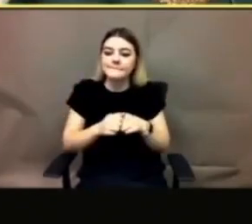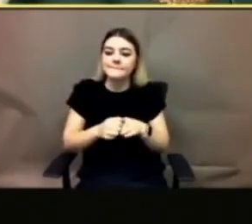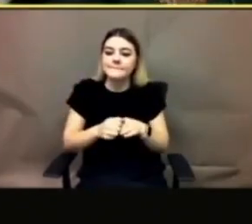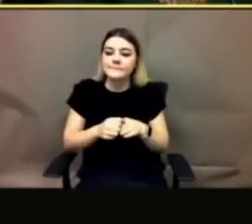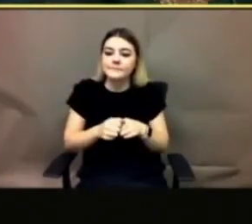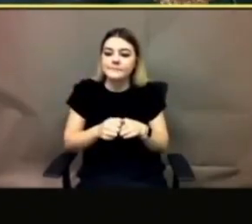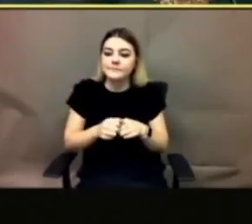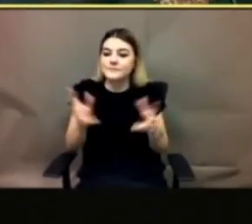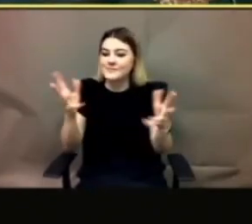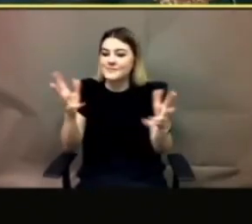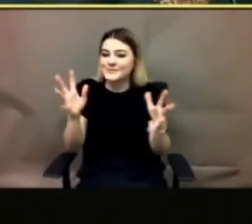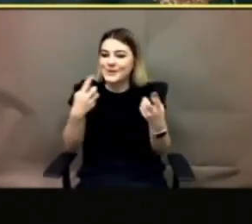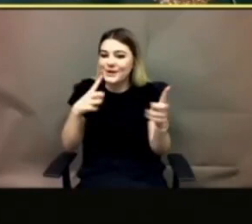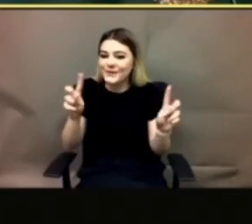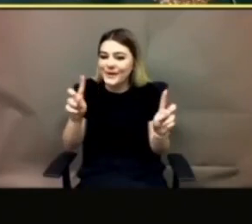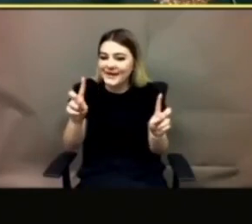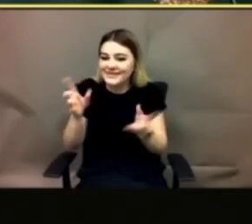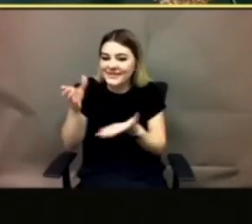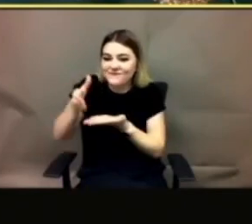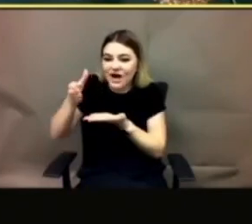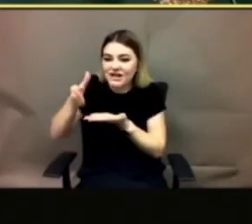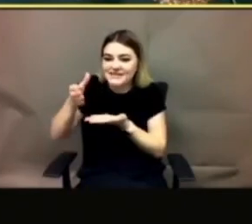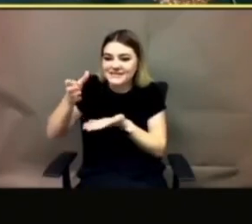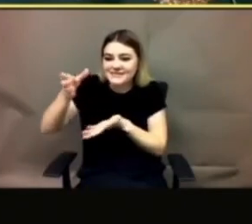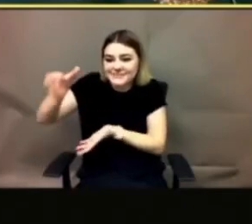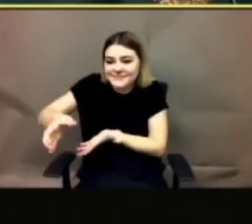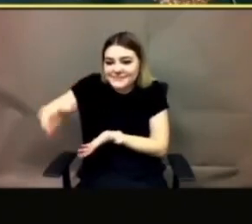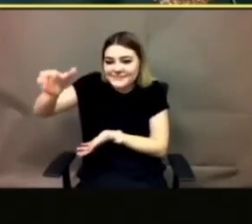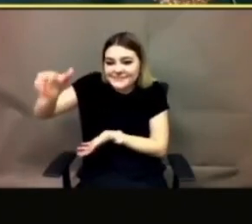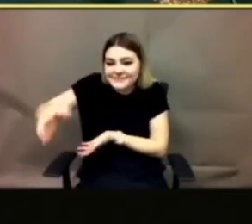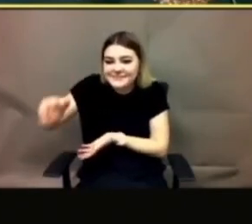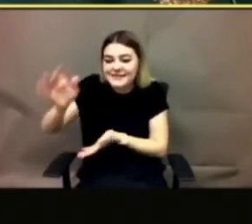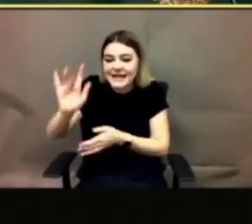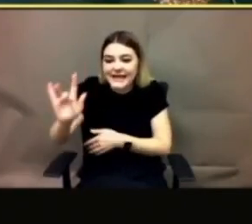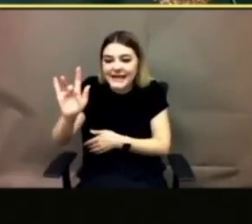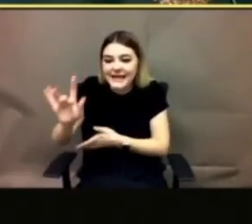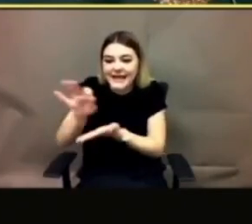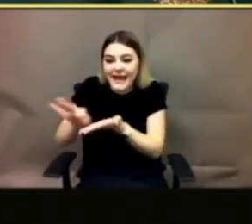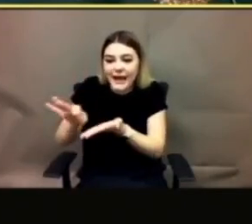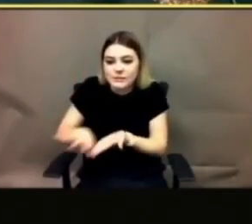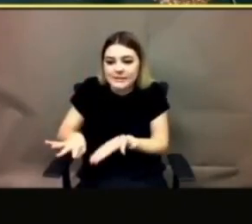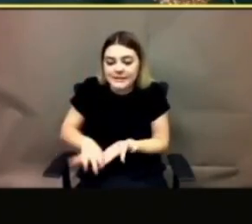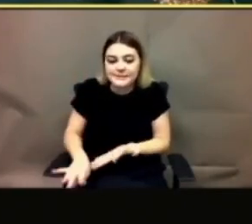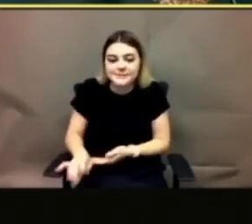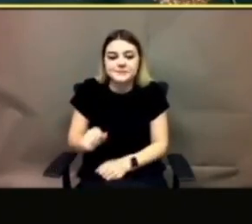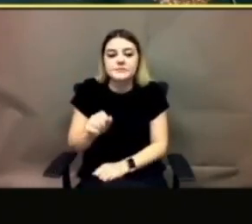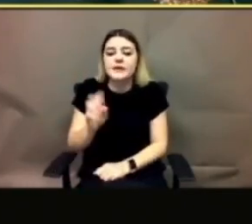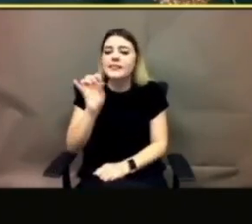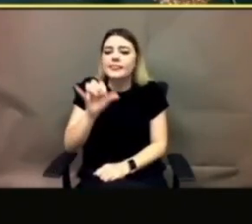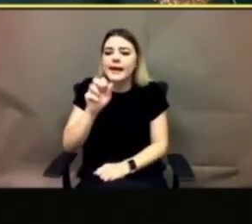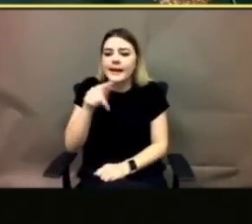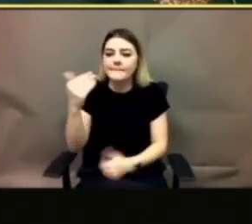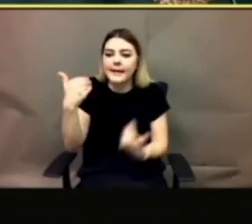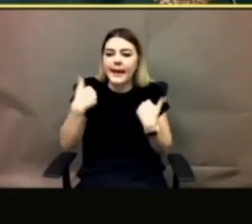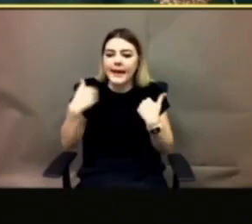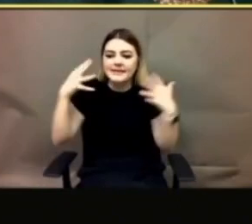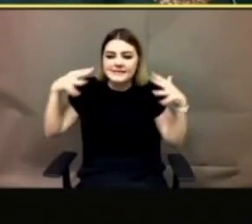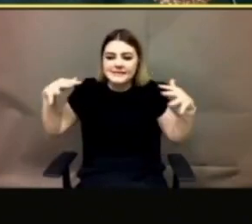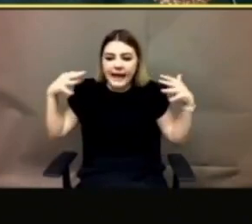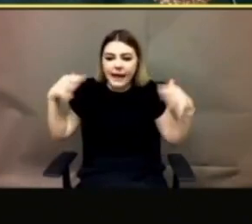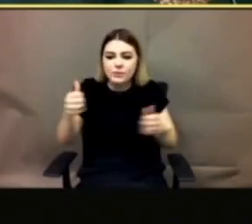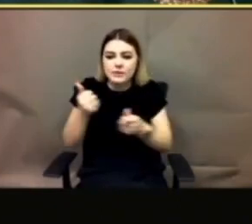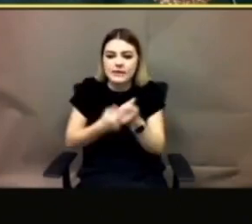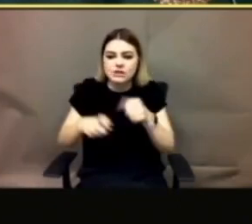there, and it's counting up. But that app had a little sound each time. So